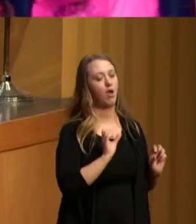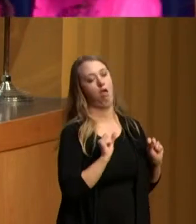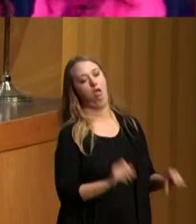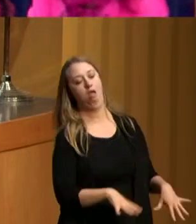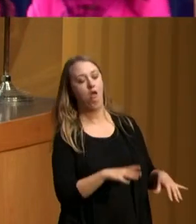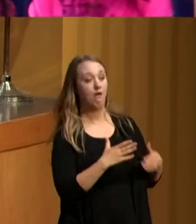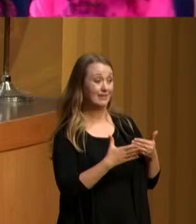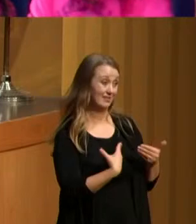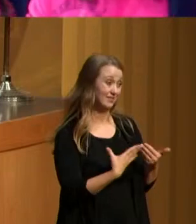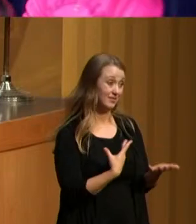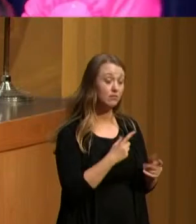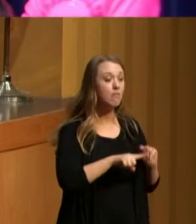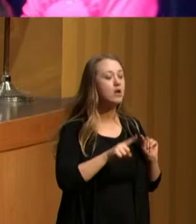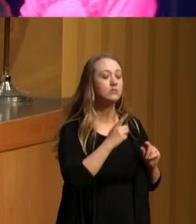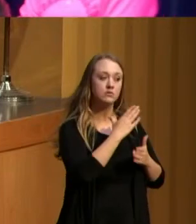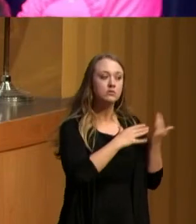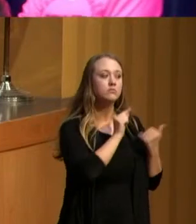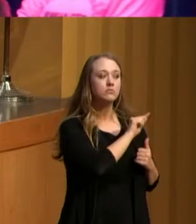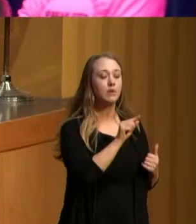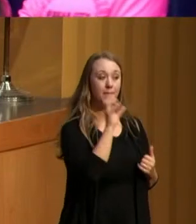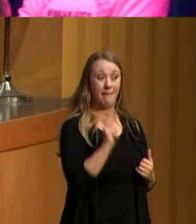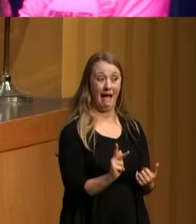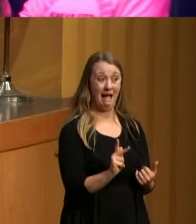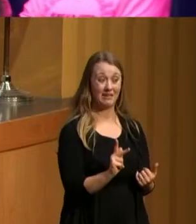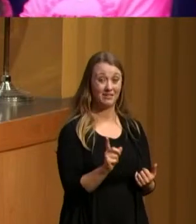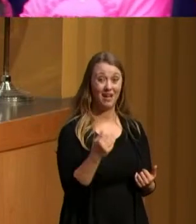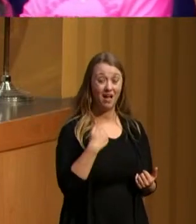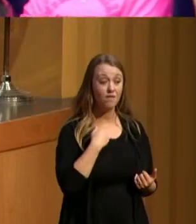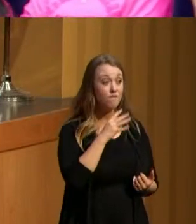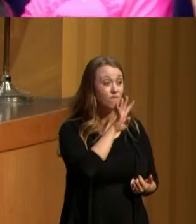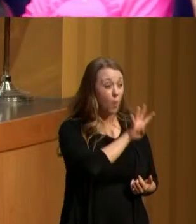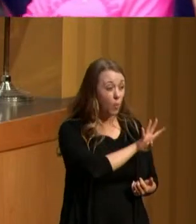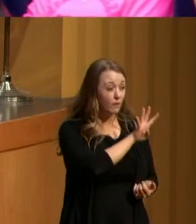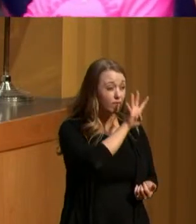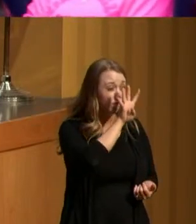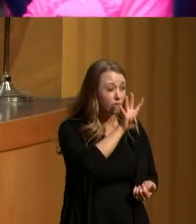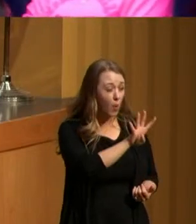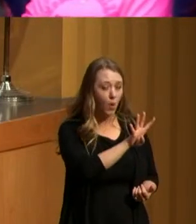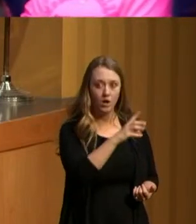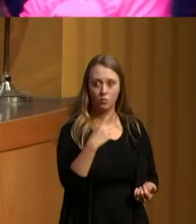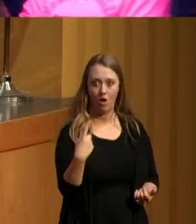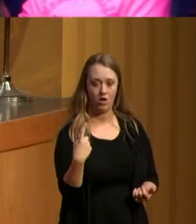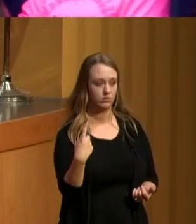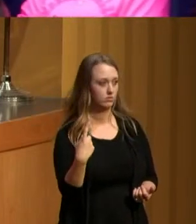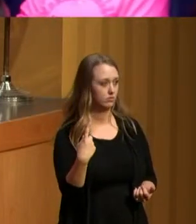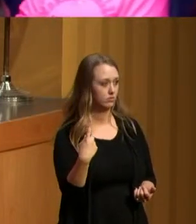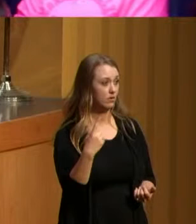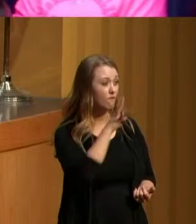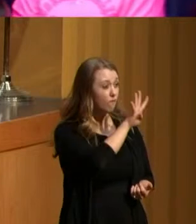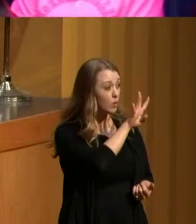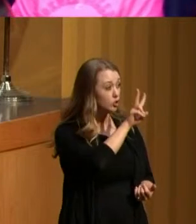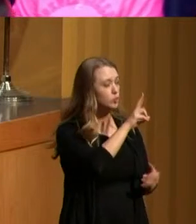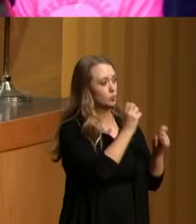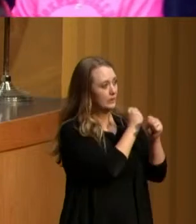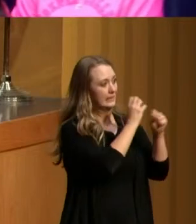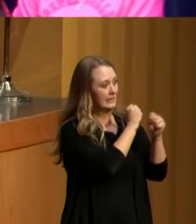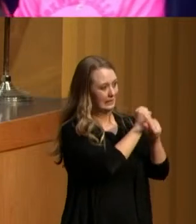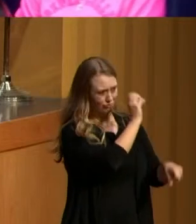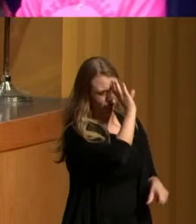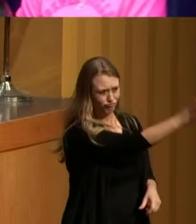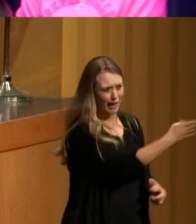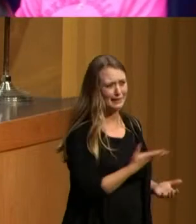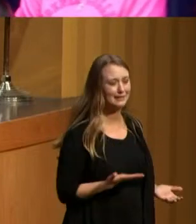came back, and they went 44-1. Had a 42-game winning streak. They